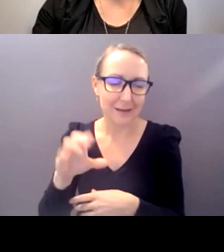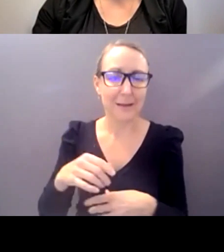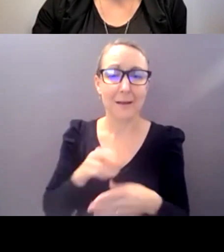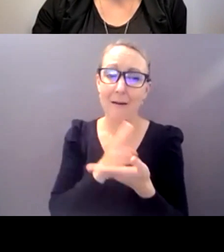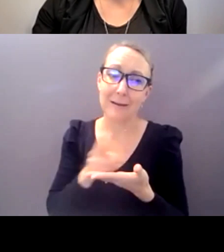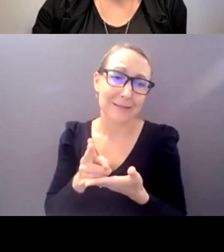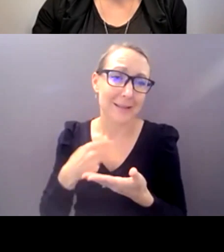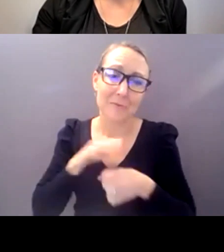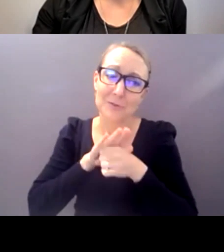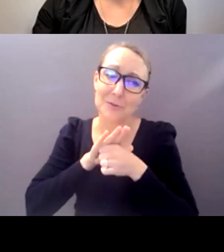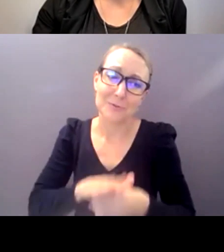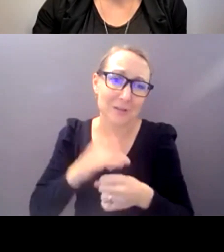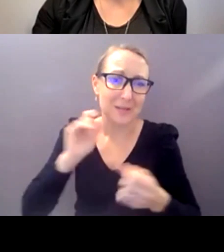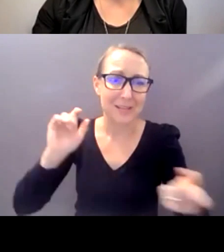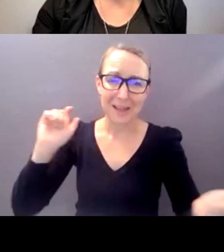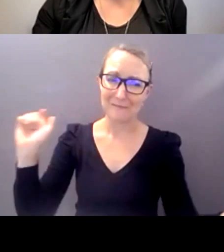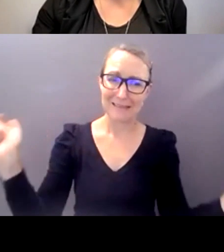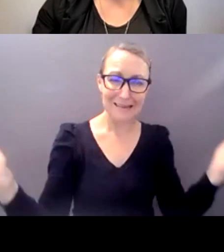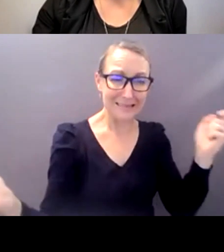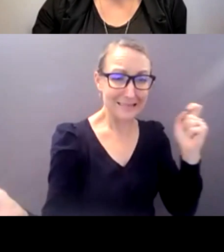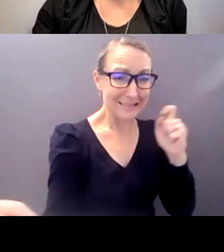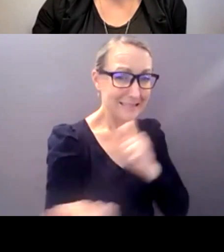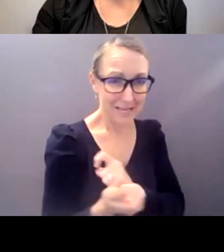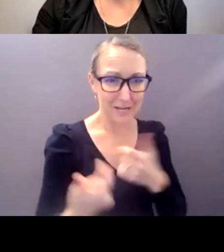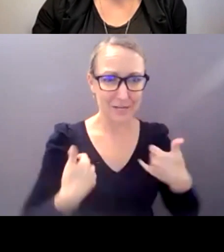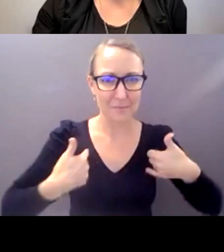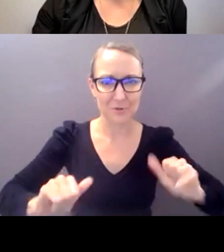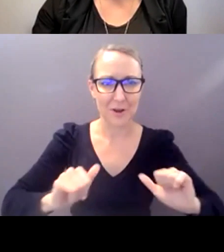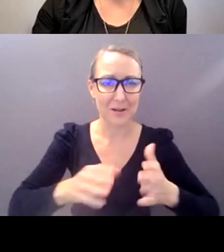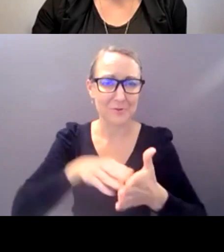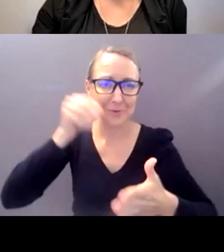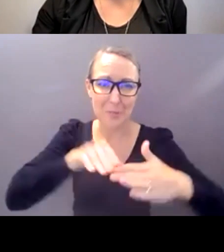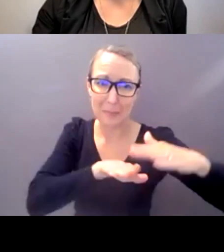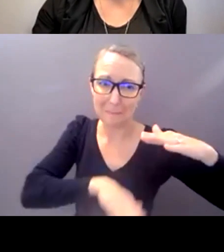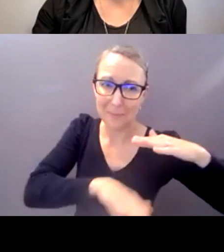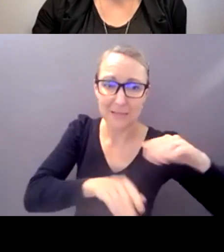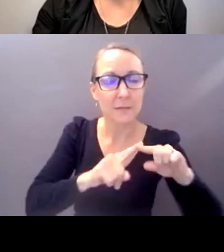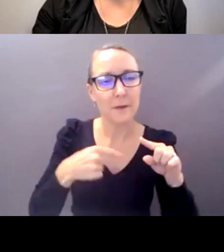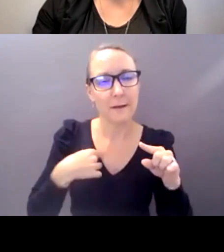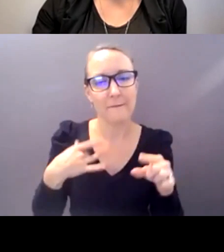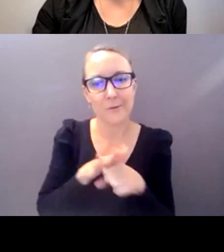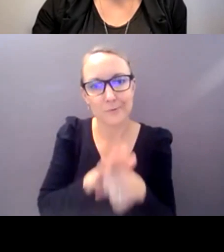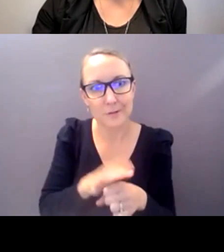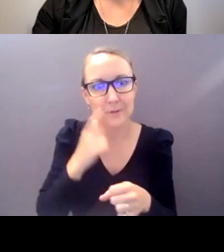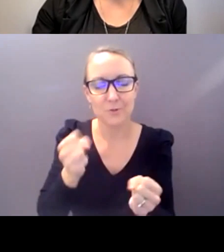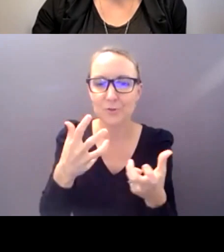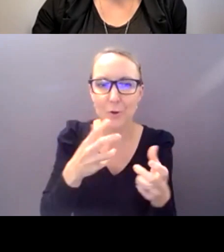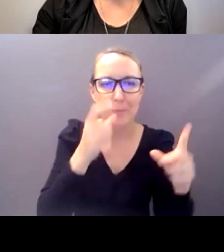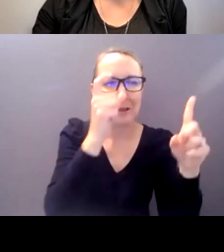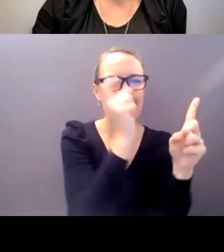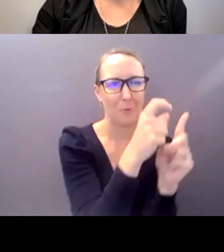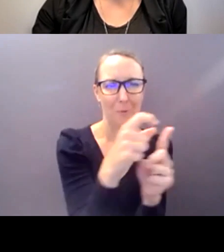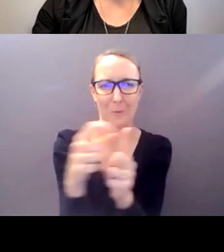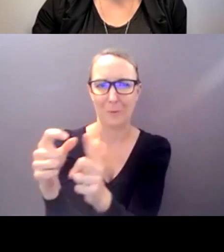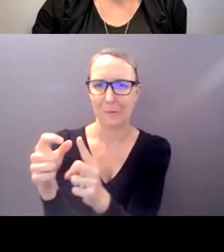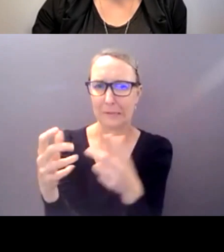this change because I'm just trying to get the basics now. But what stressed me out is there were so much different terms being used.